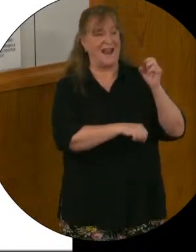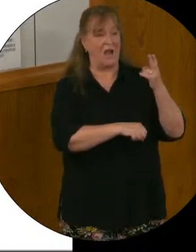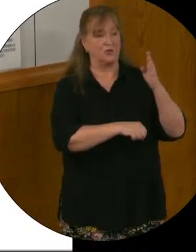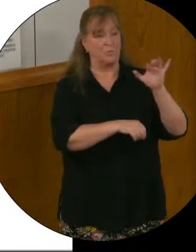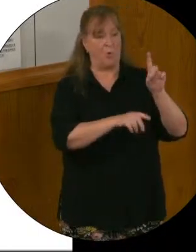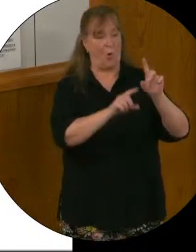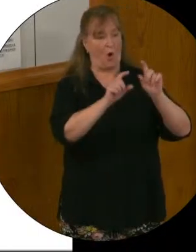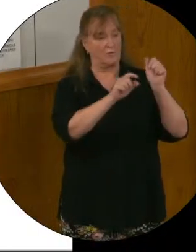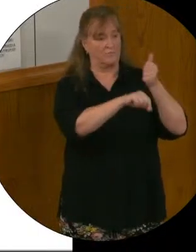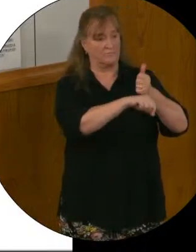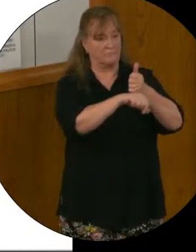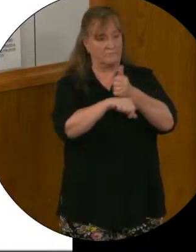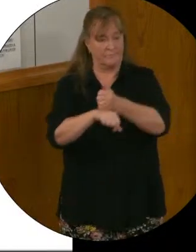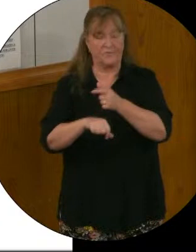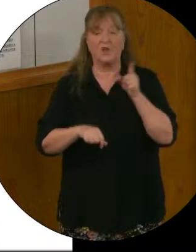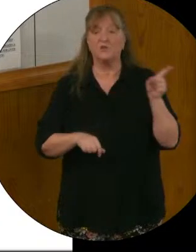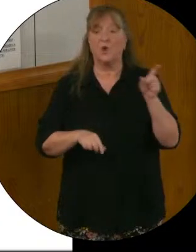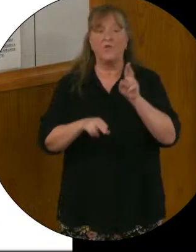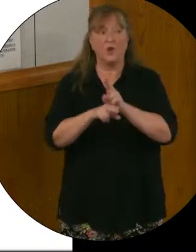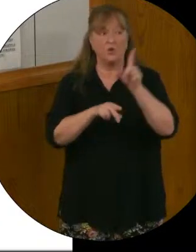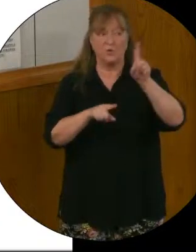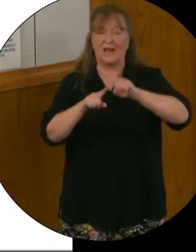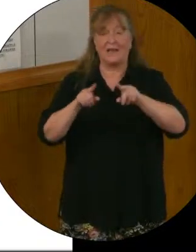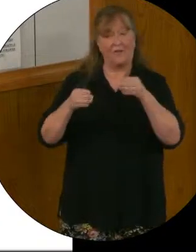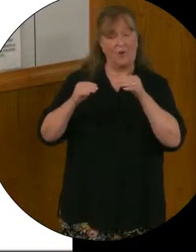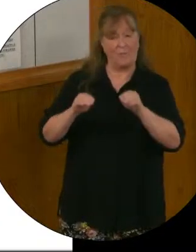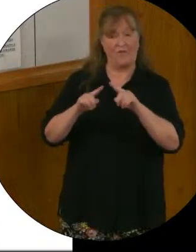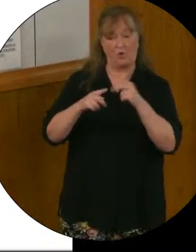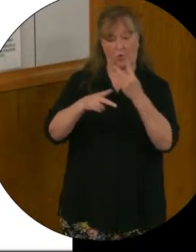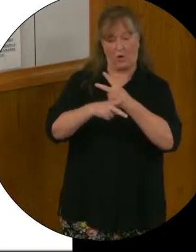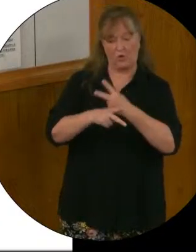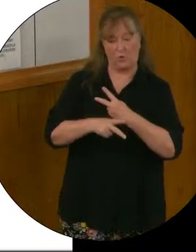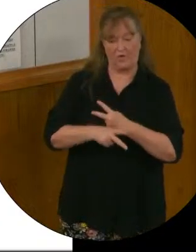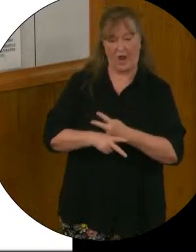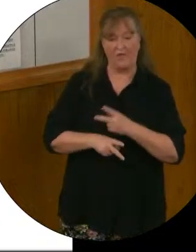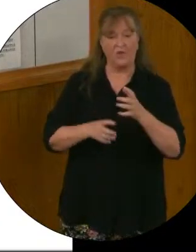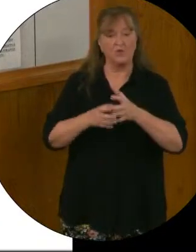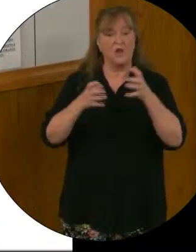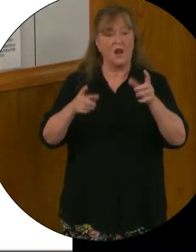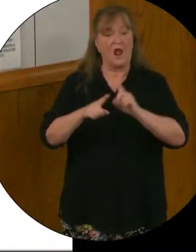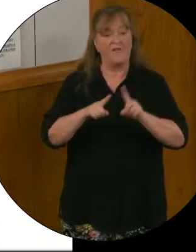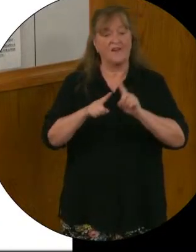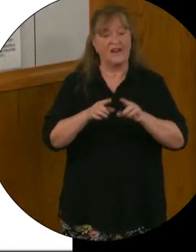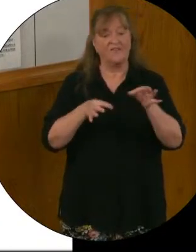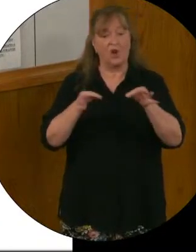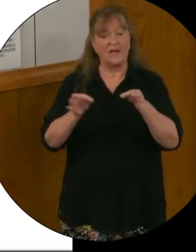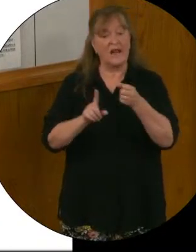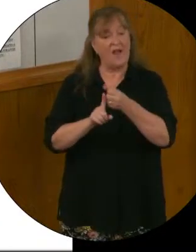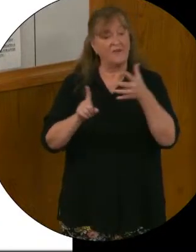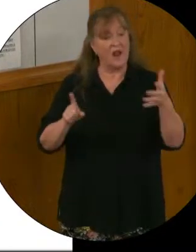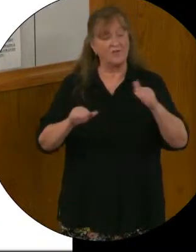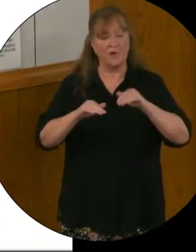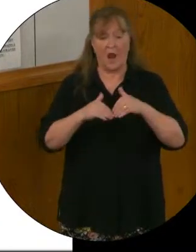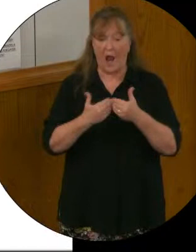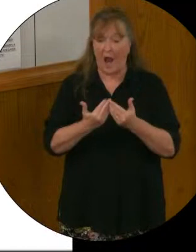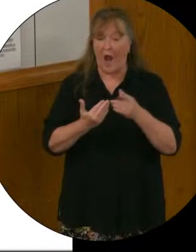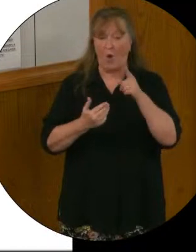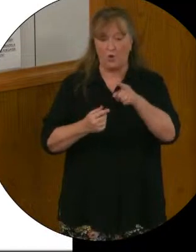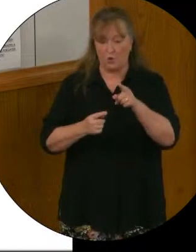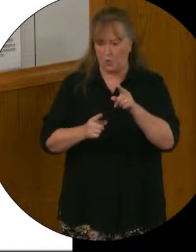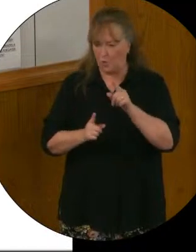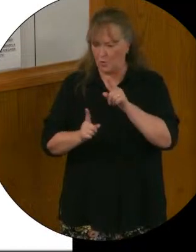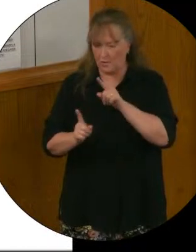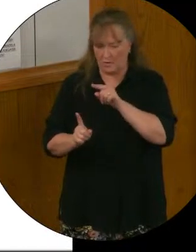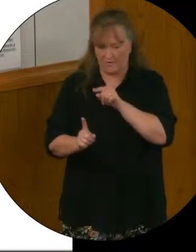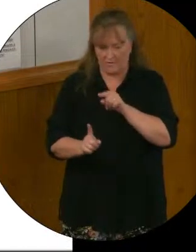And just please know that this data uses a different method of calculation. So there's a lot of different definitions of how you flag a remedial